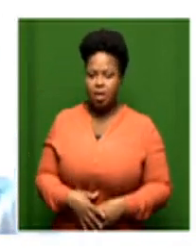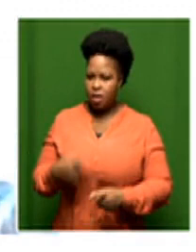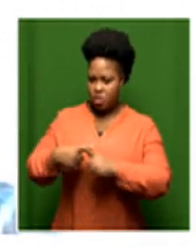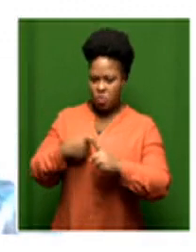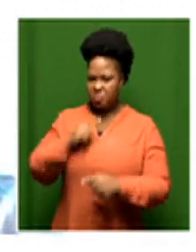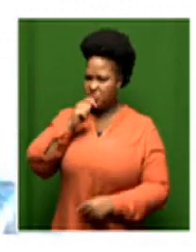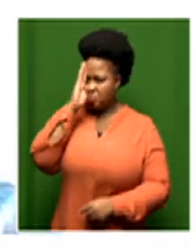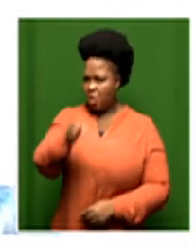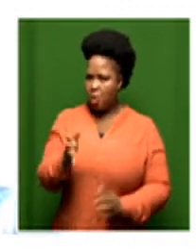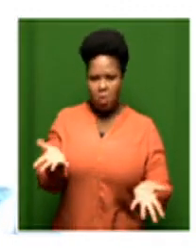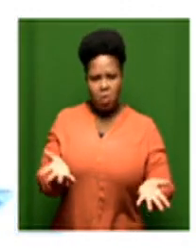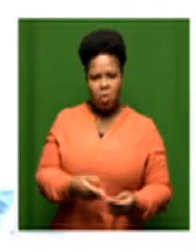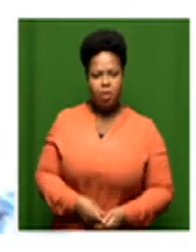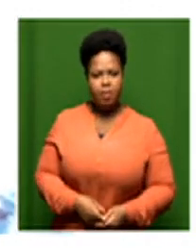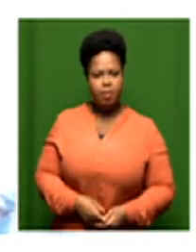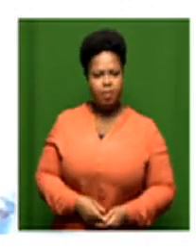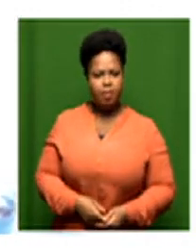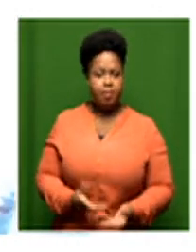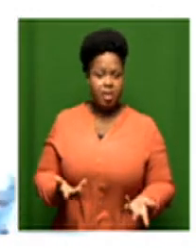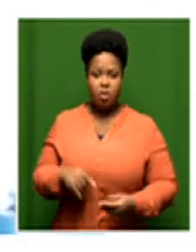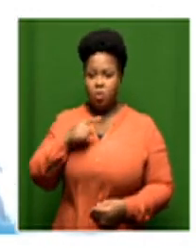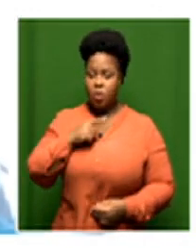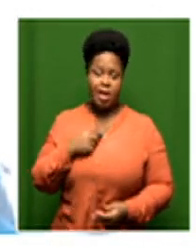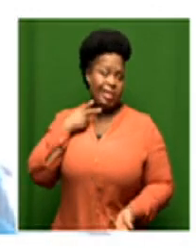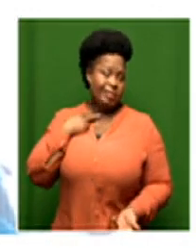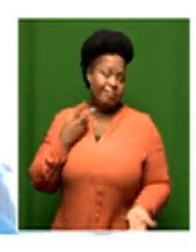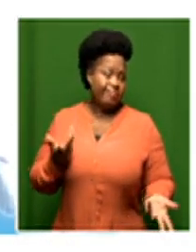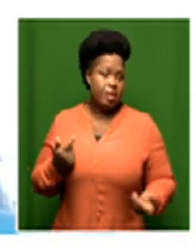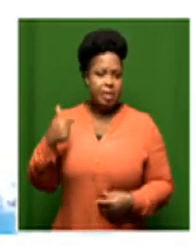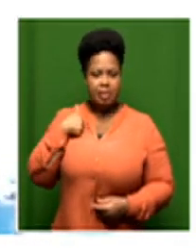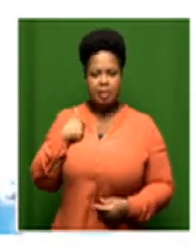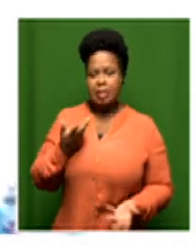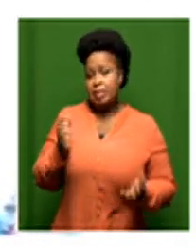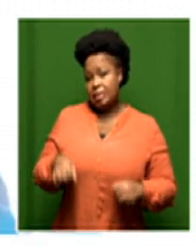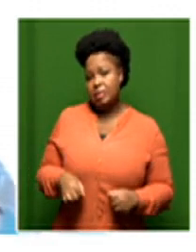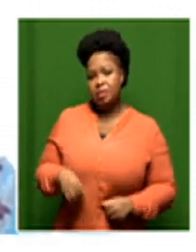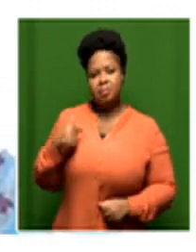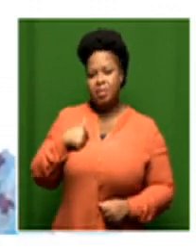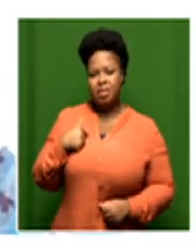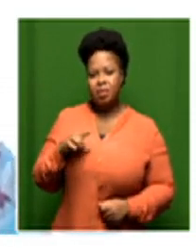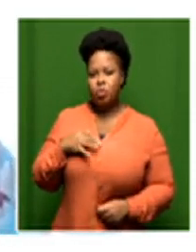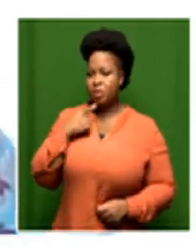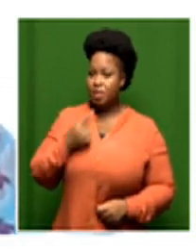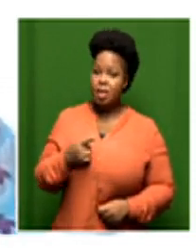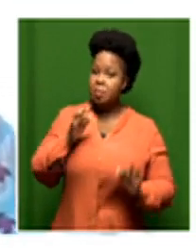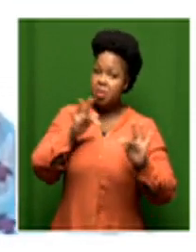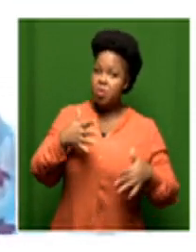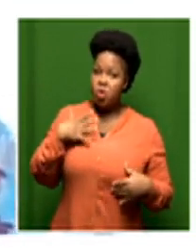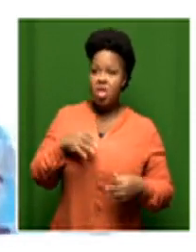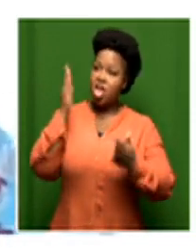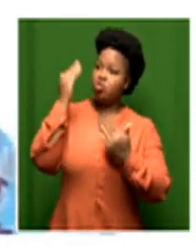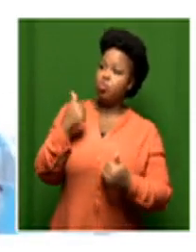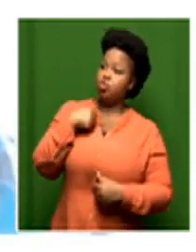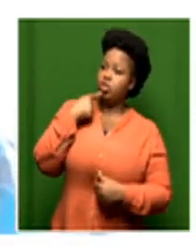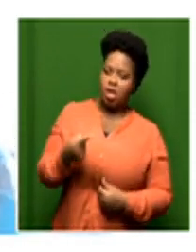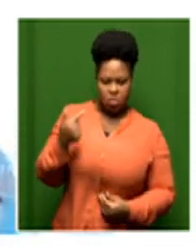And we must confront the truth as such. The unfortunate part of me is that I don't say what people want me to say.